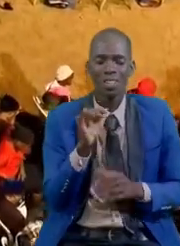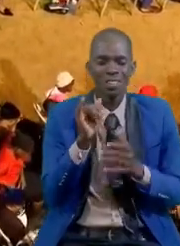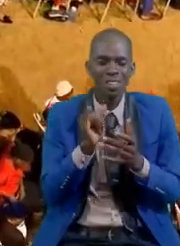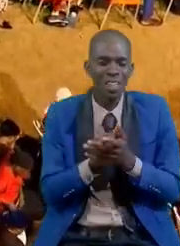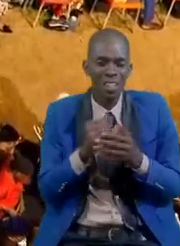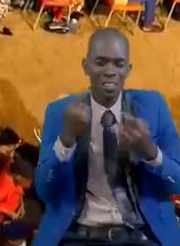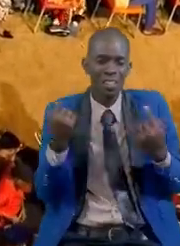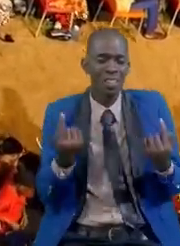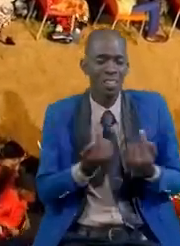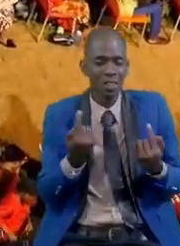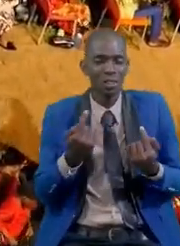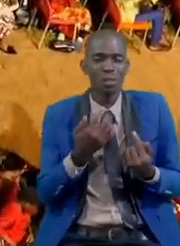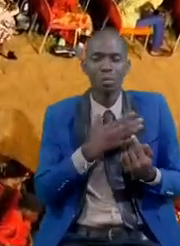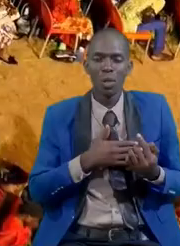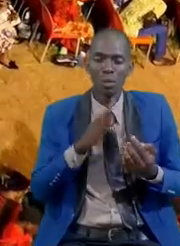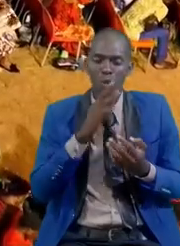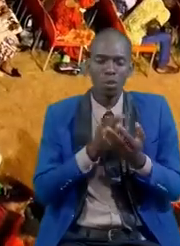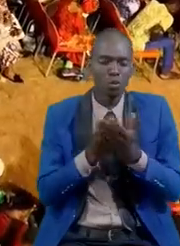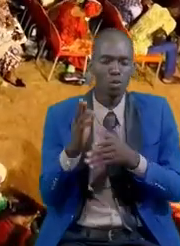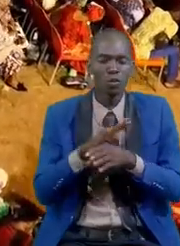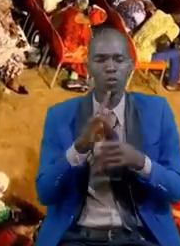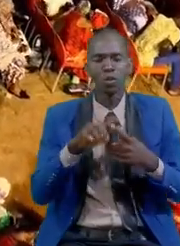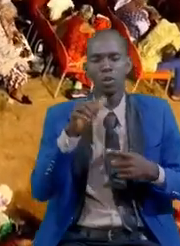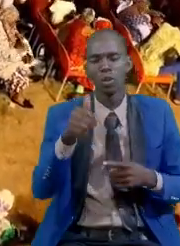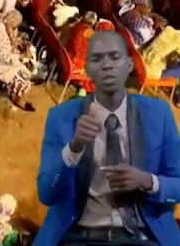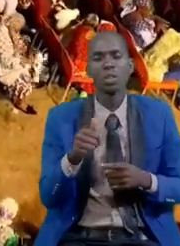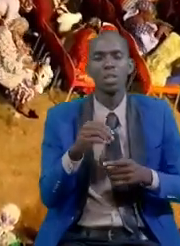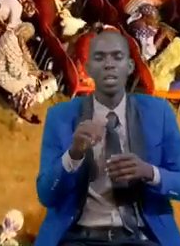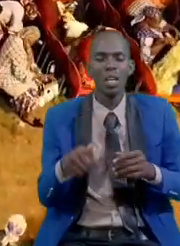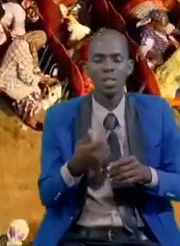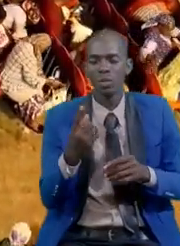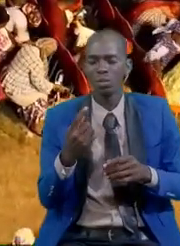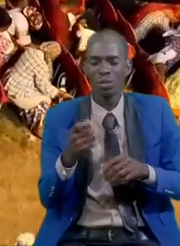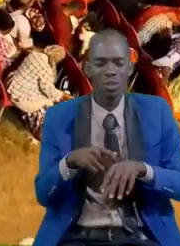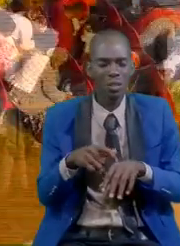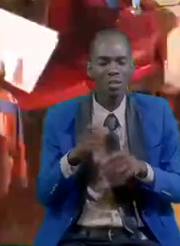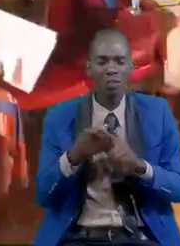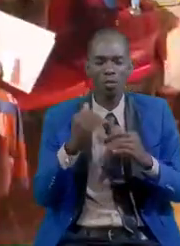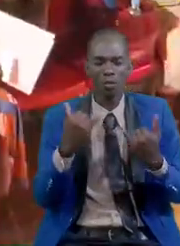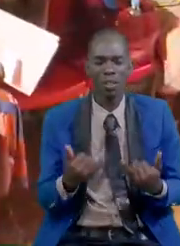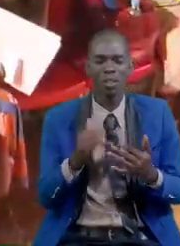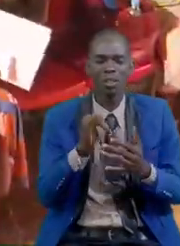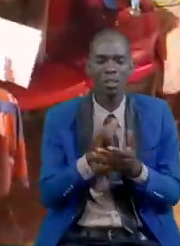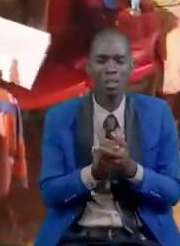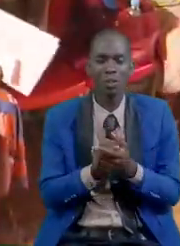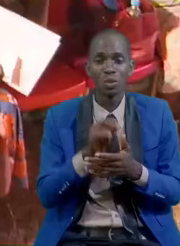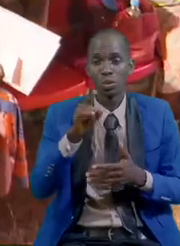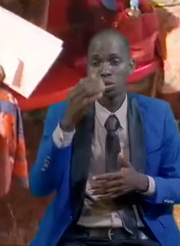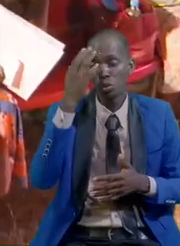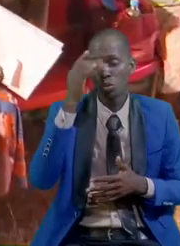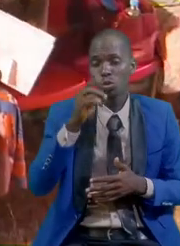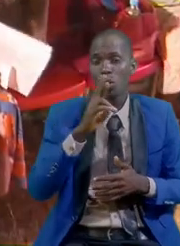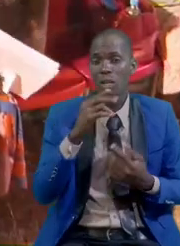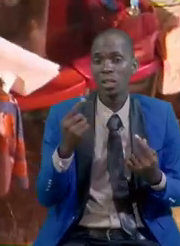there's a great miracle salvation moment in your life. that you know you're a sinner and you